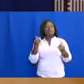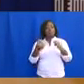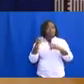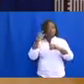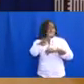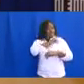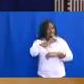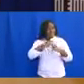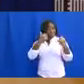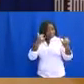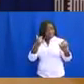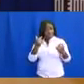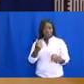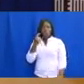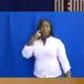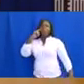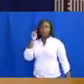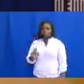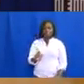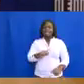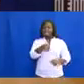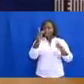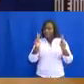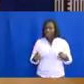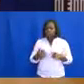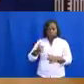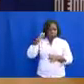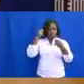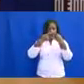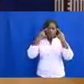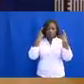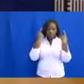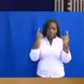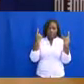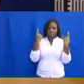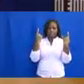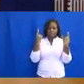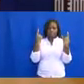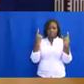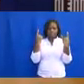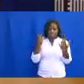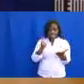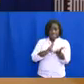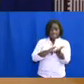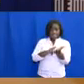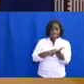been instructed to enforce this directive, which is the subject of an executive instrument.